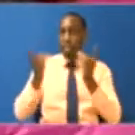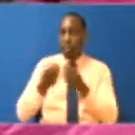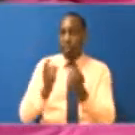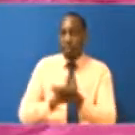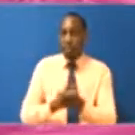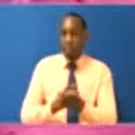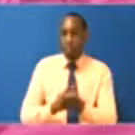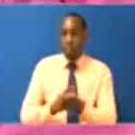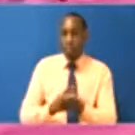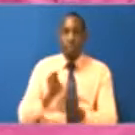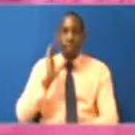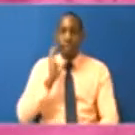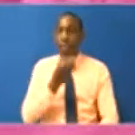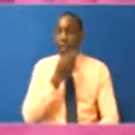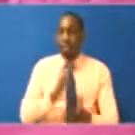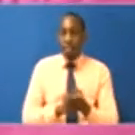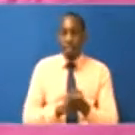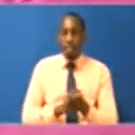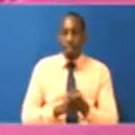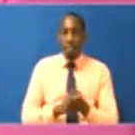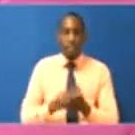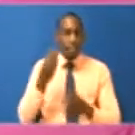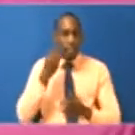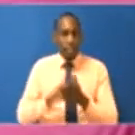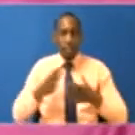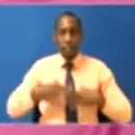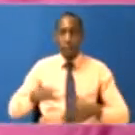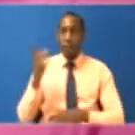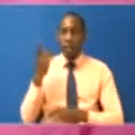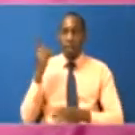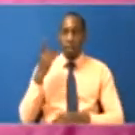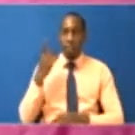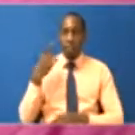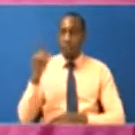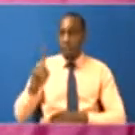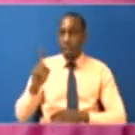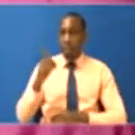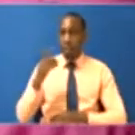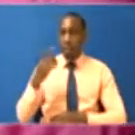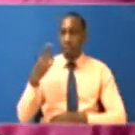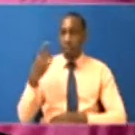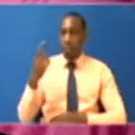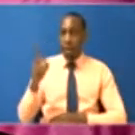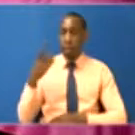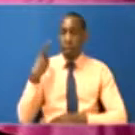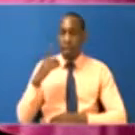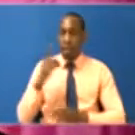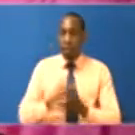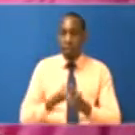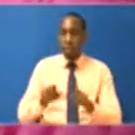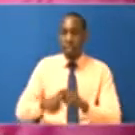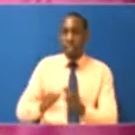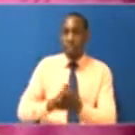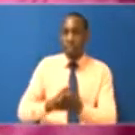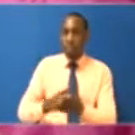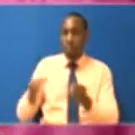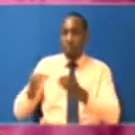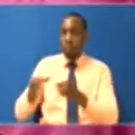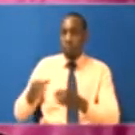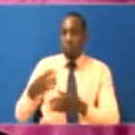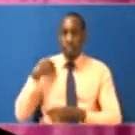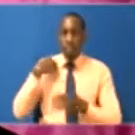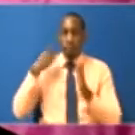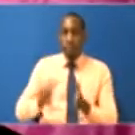kenyatta and bhagathi for respiratory illnesses for the people of dandora i want to talk about chvs our community health volunteers who are doing an amazing job